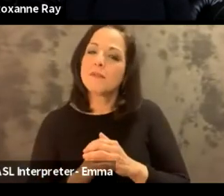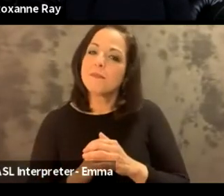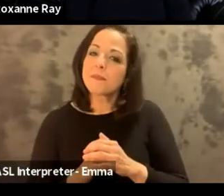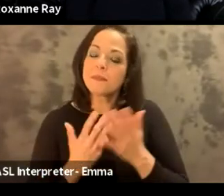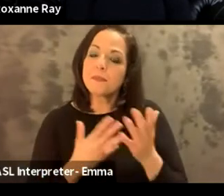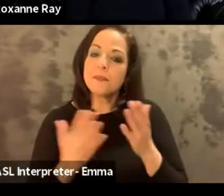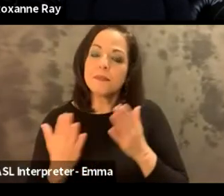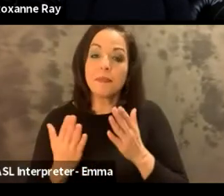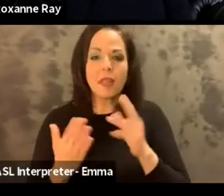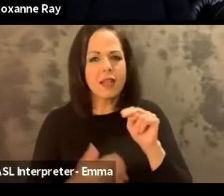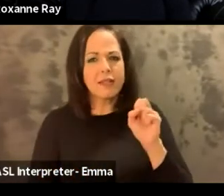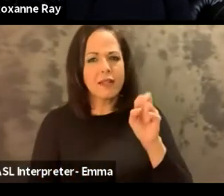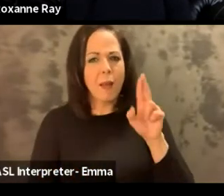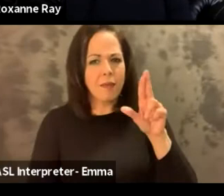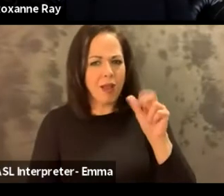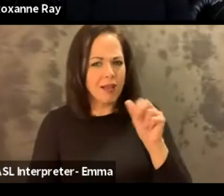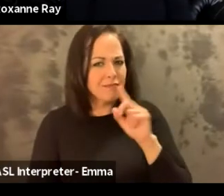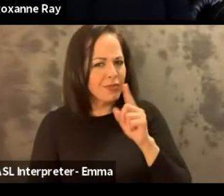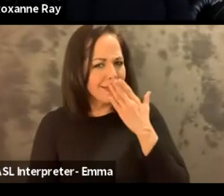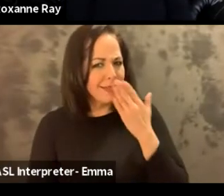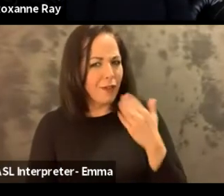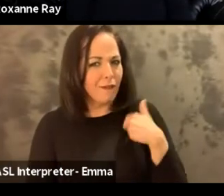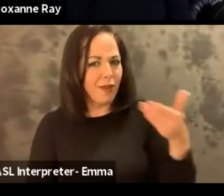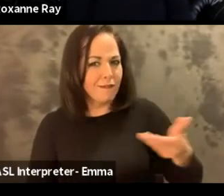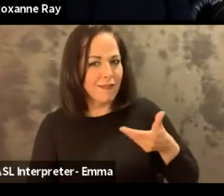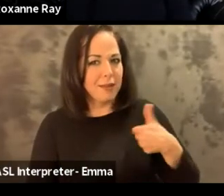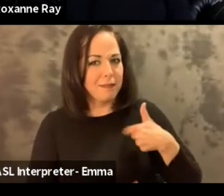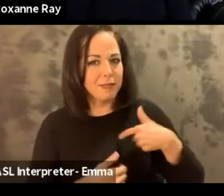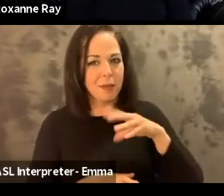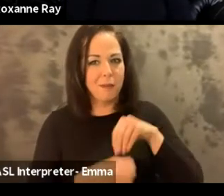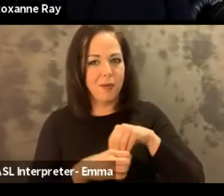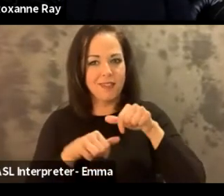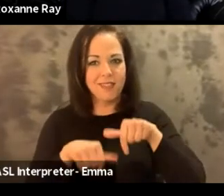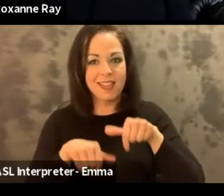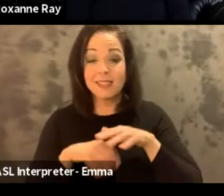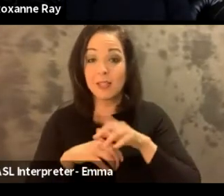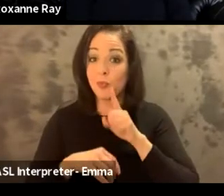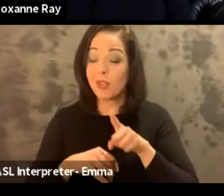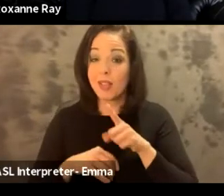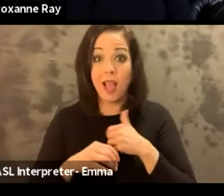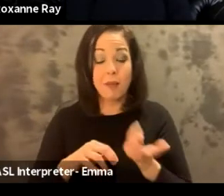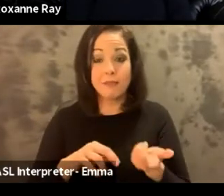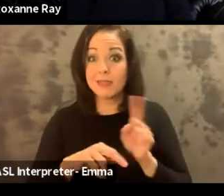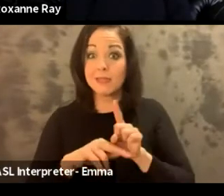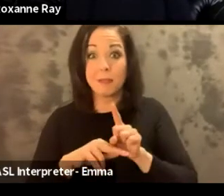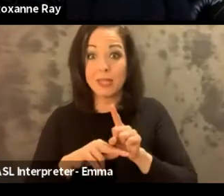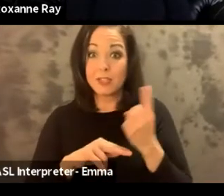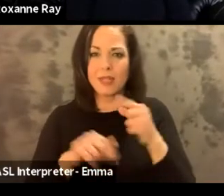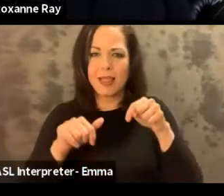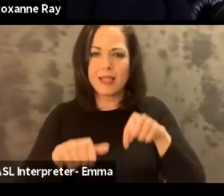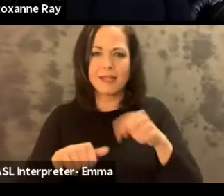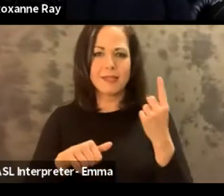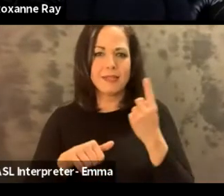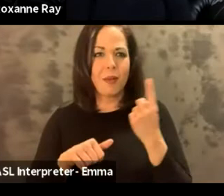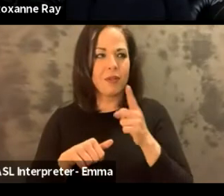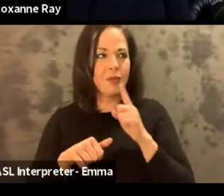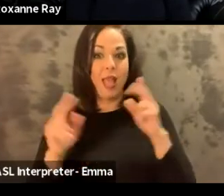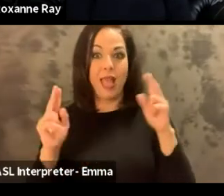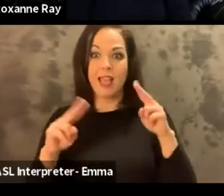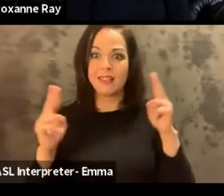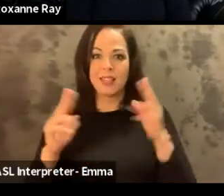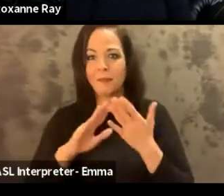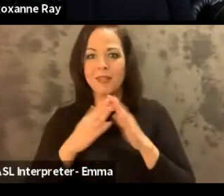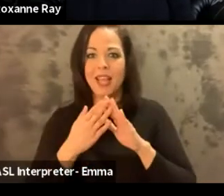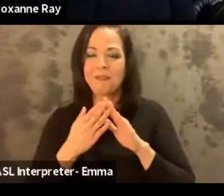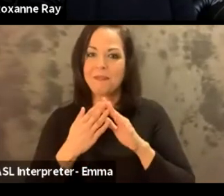And Nabra, thanks for inviting me to be a part of this. I'm stepping into this as someone who accidentally became an arts